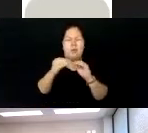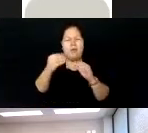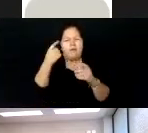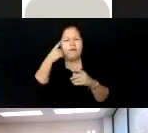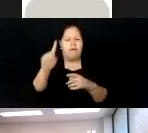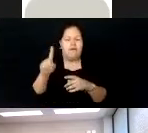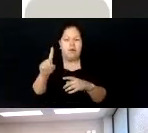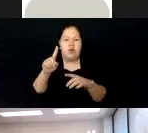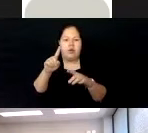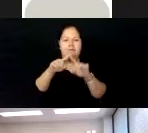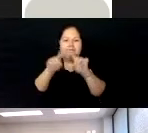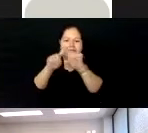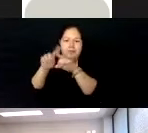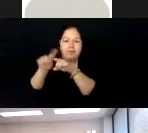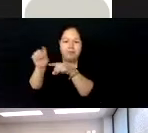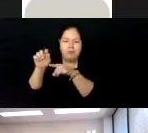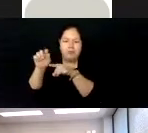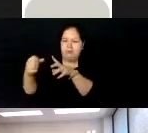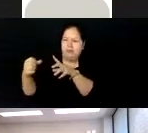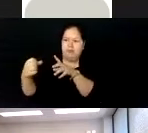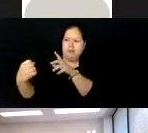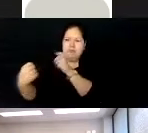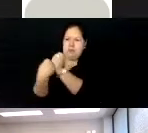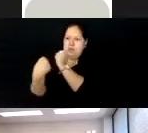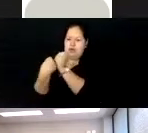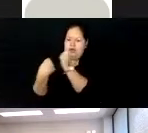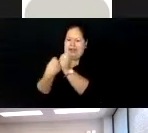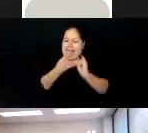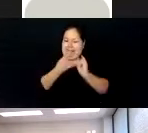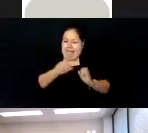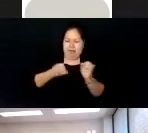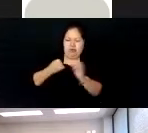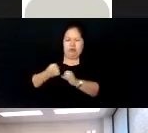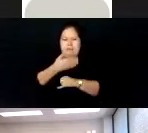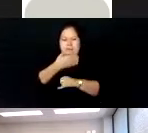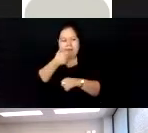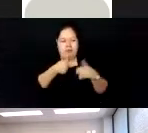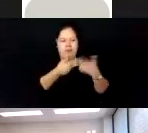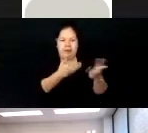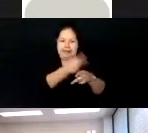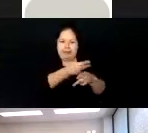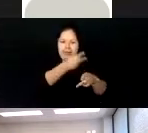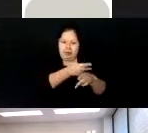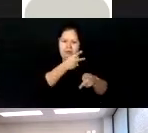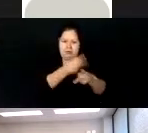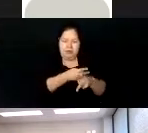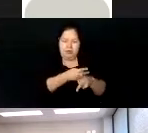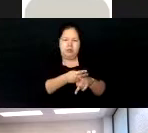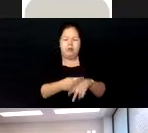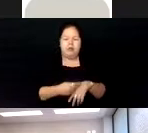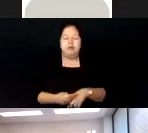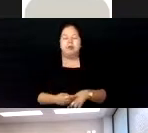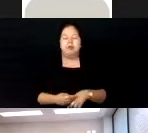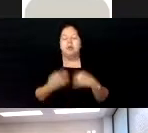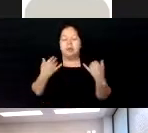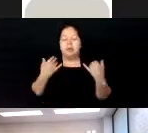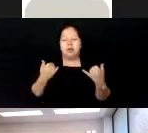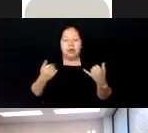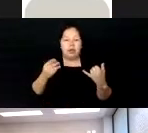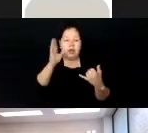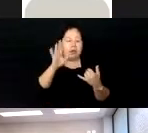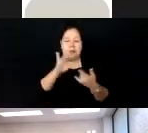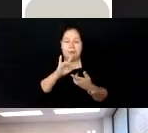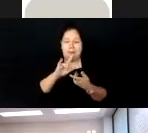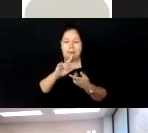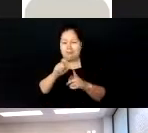In other words, to support all of us in providing the best possible care. So I'm just going to now shift gears a